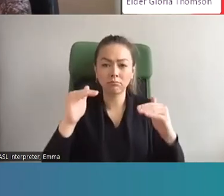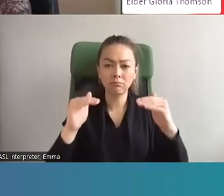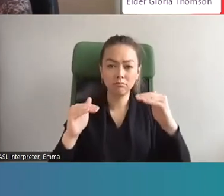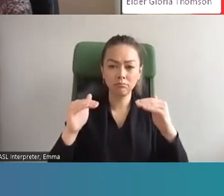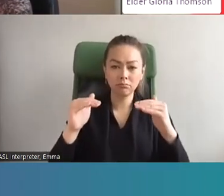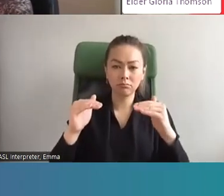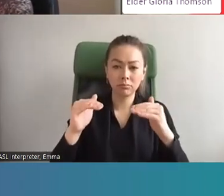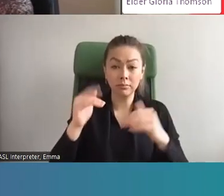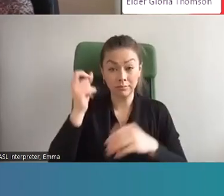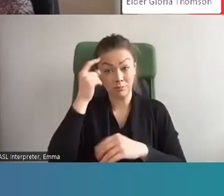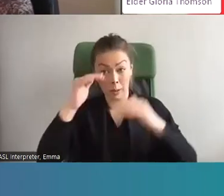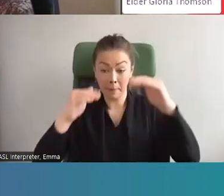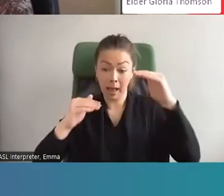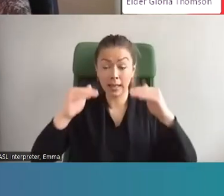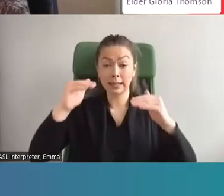in the beginning.